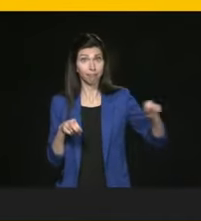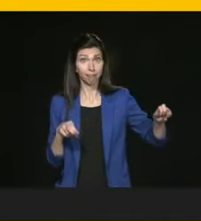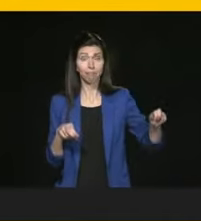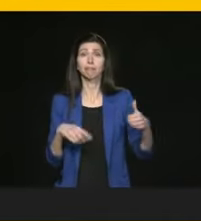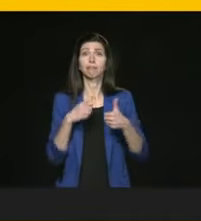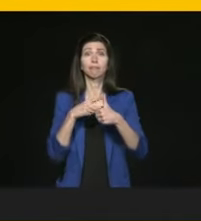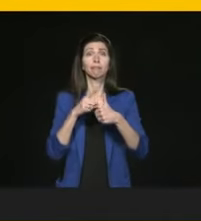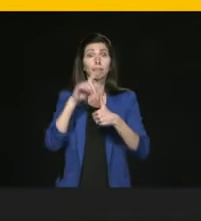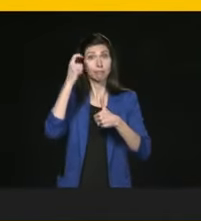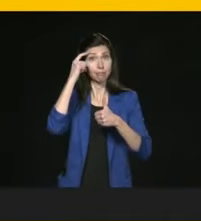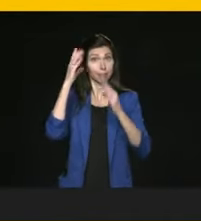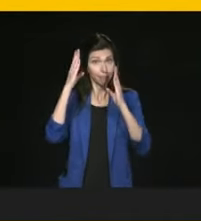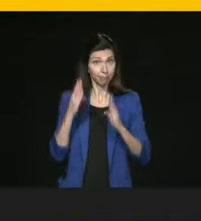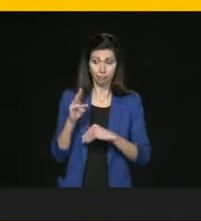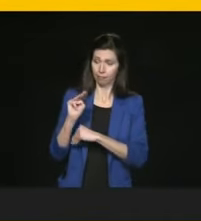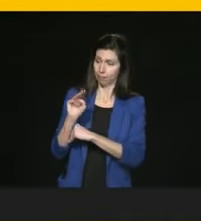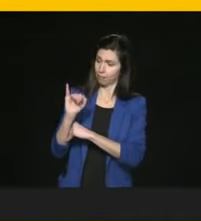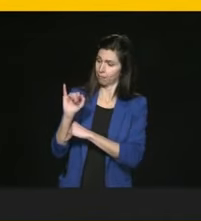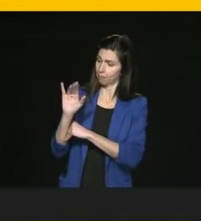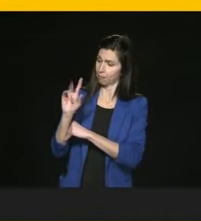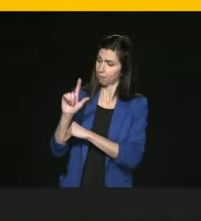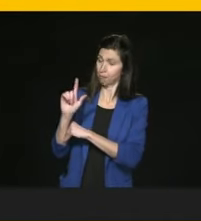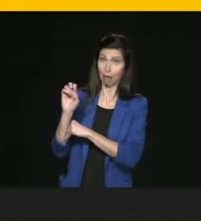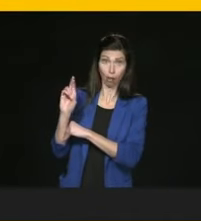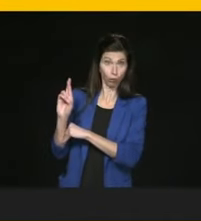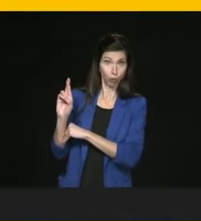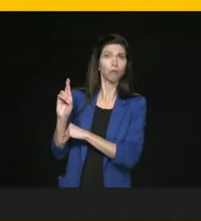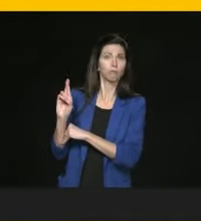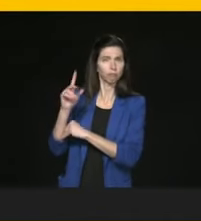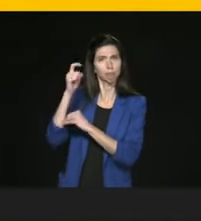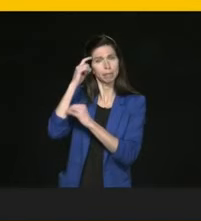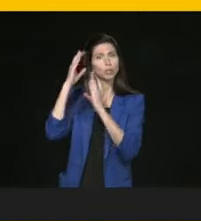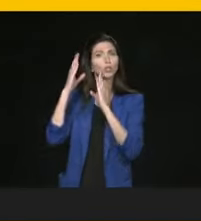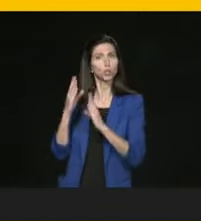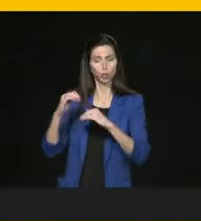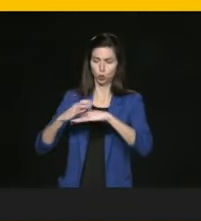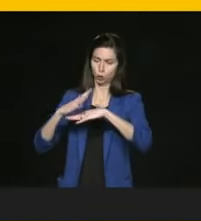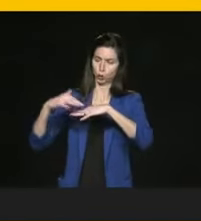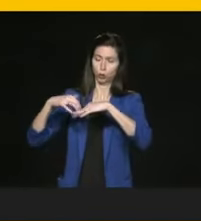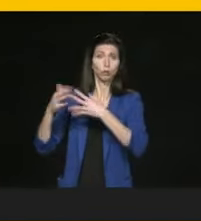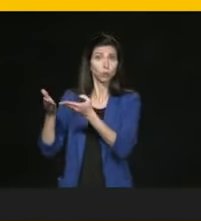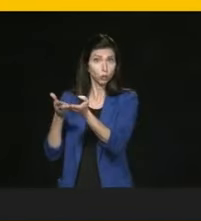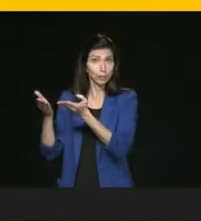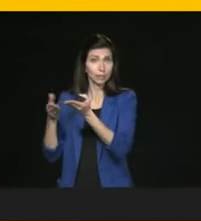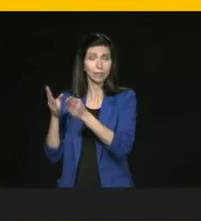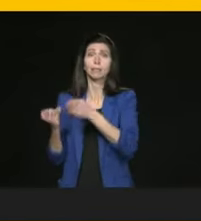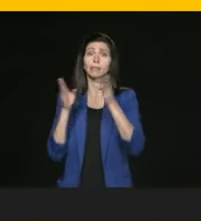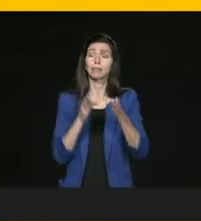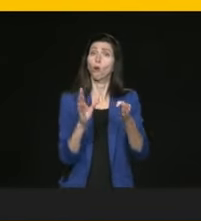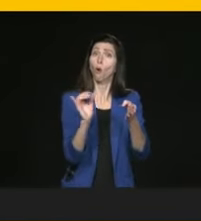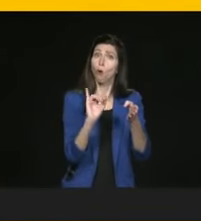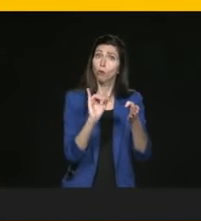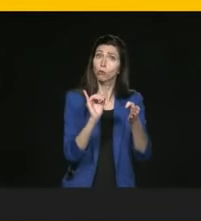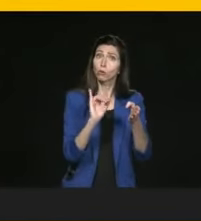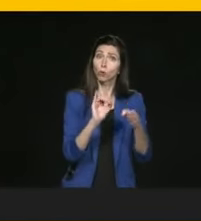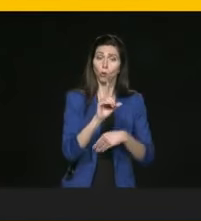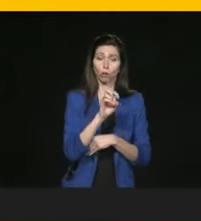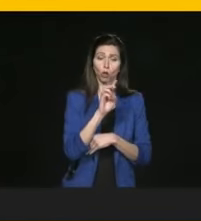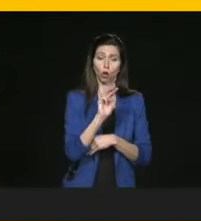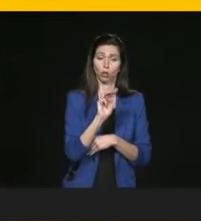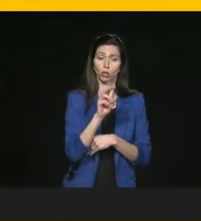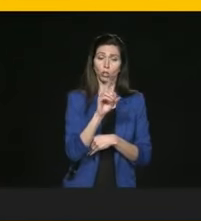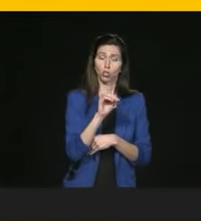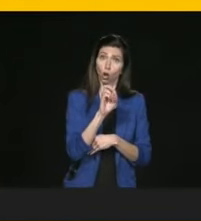Indigenous Services. Also with us today, Dr. Wong. Minister Mark Miller, who is Minister of Indigenous